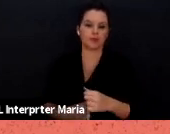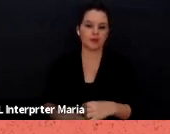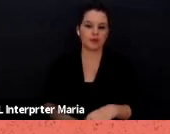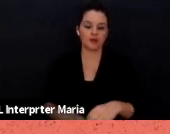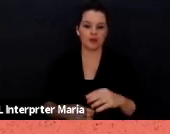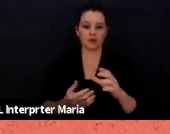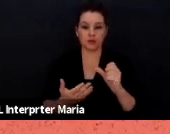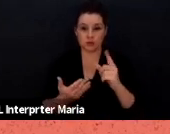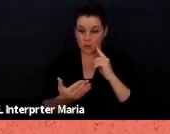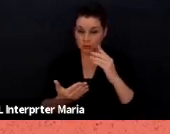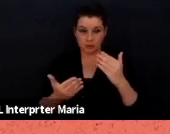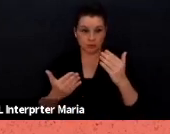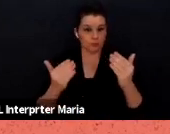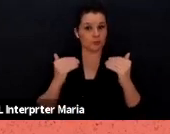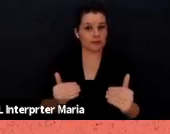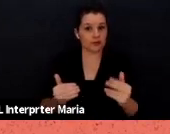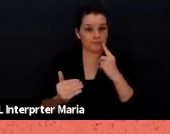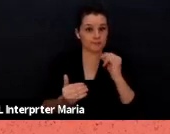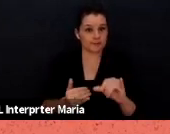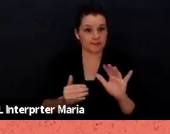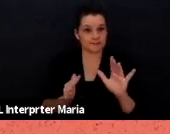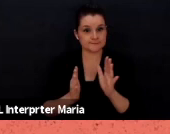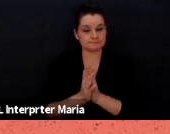So moving on from that,